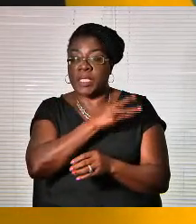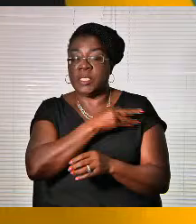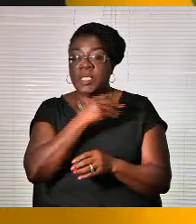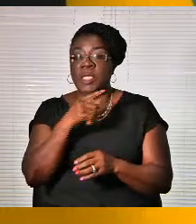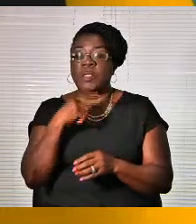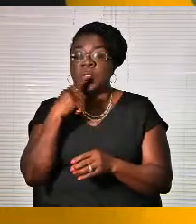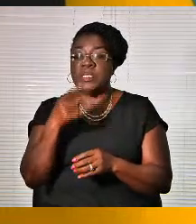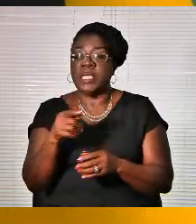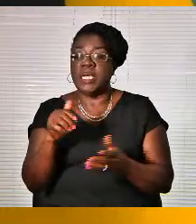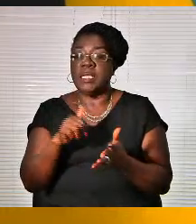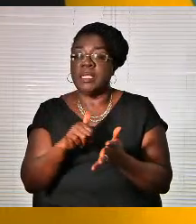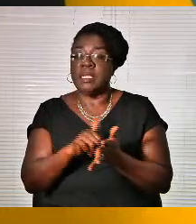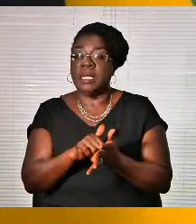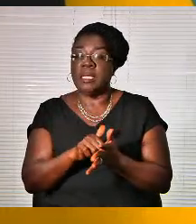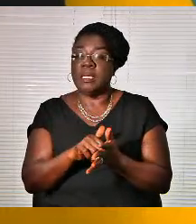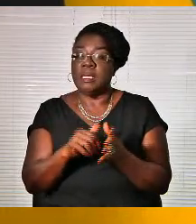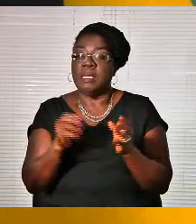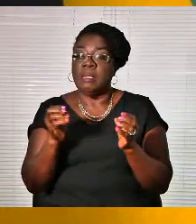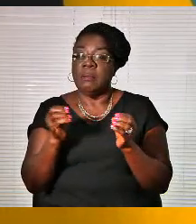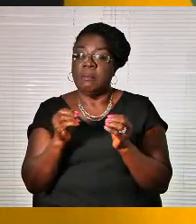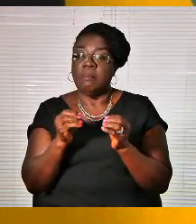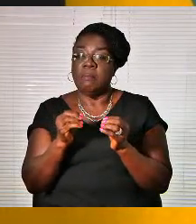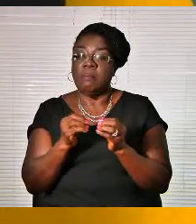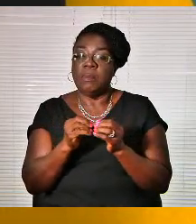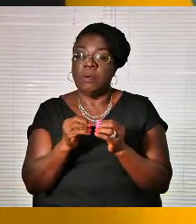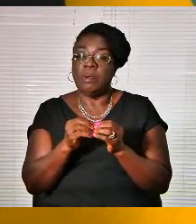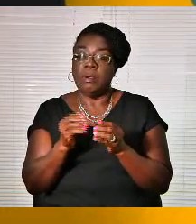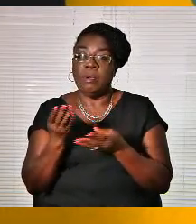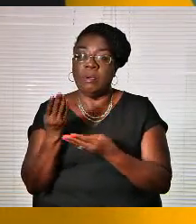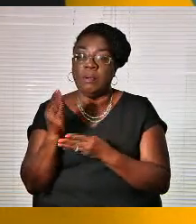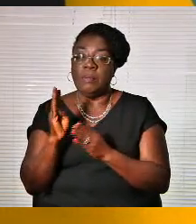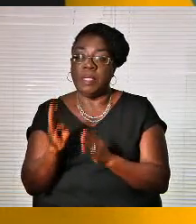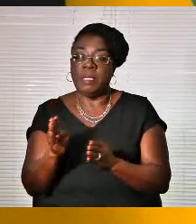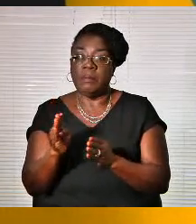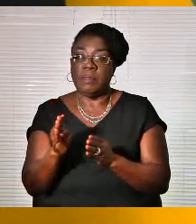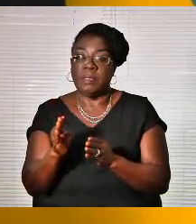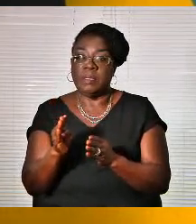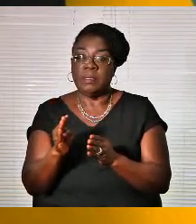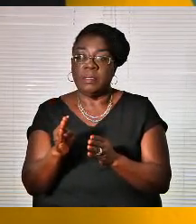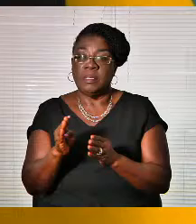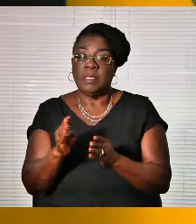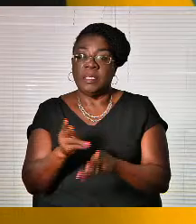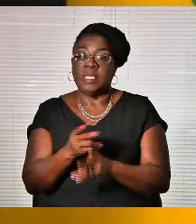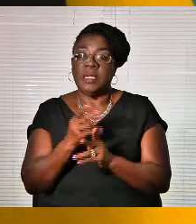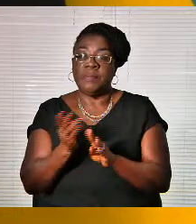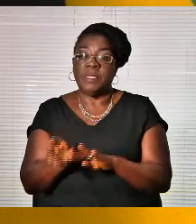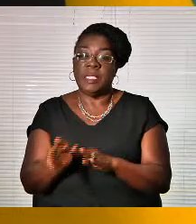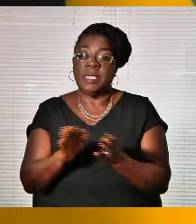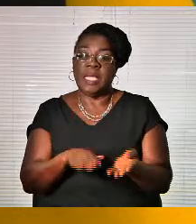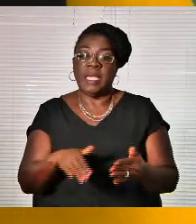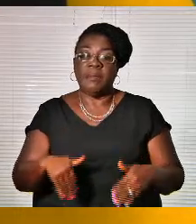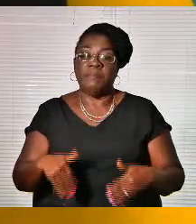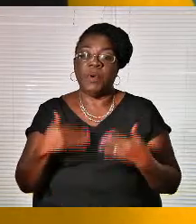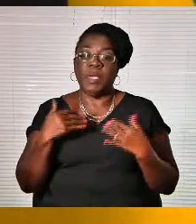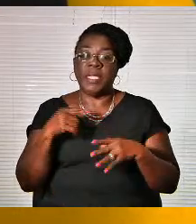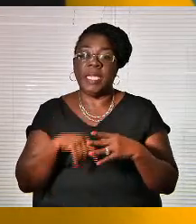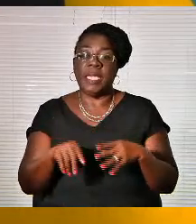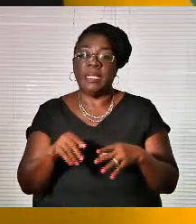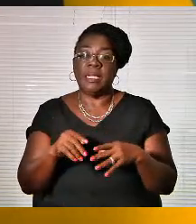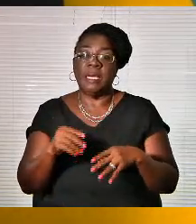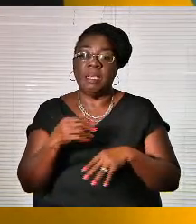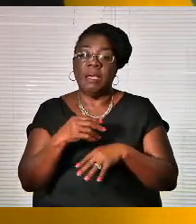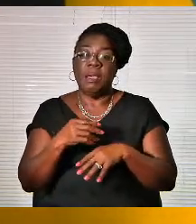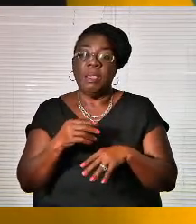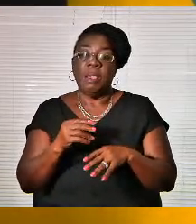that the morgue at PMH is packed, or families aren't collecting the remains of their loved ones. Can you say how many bodies we're talking about? What are the storage